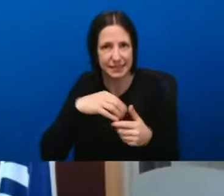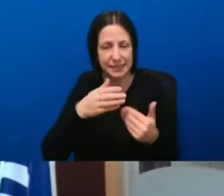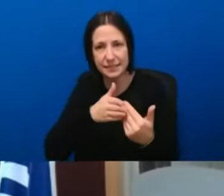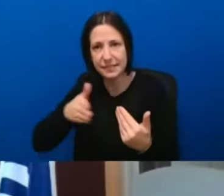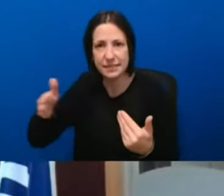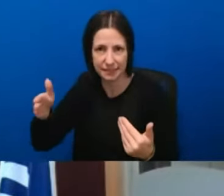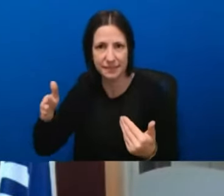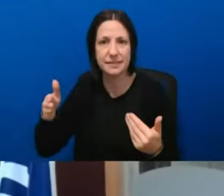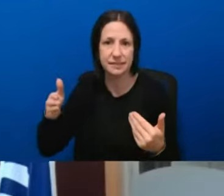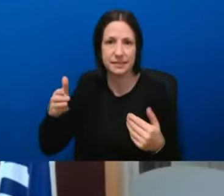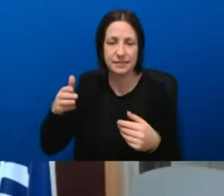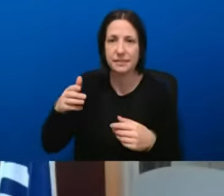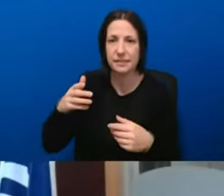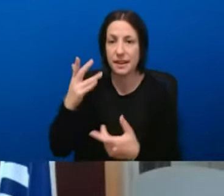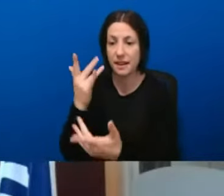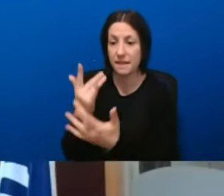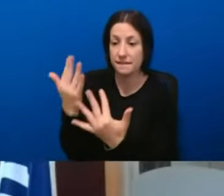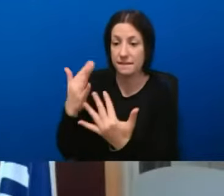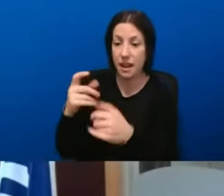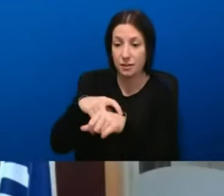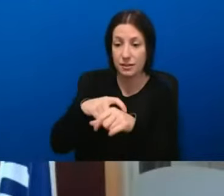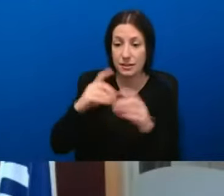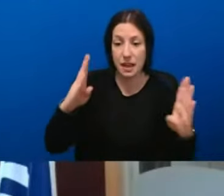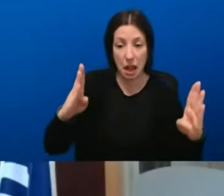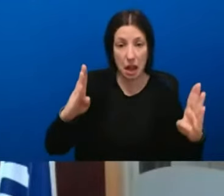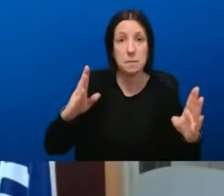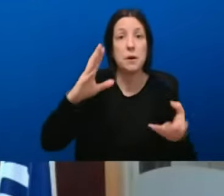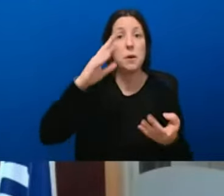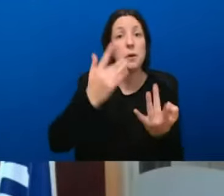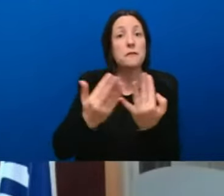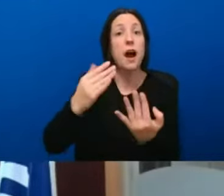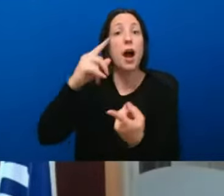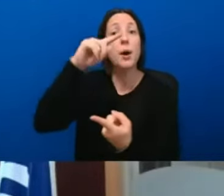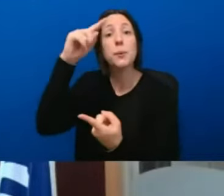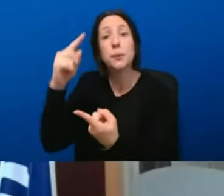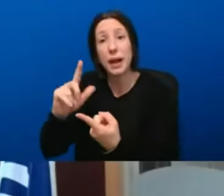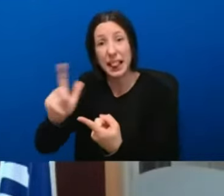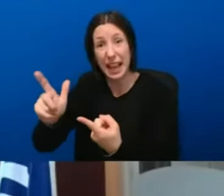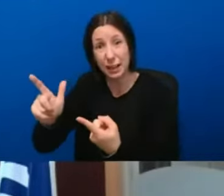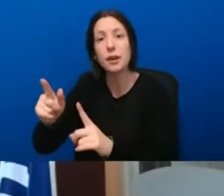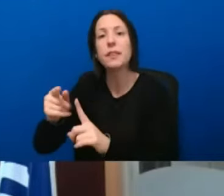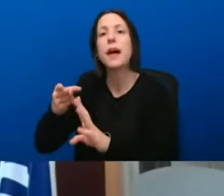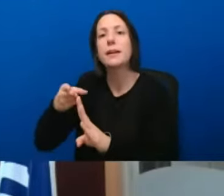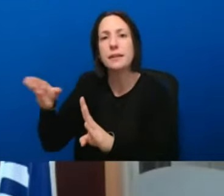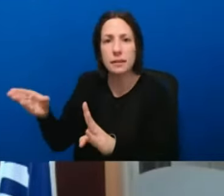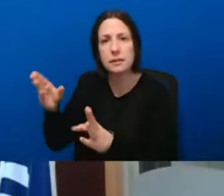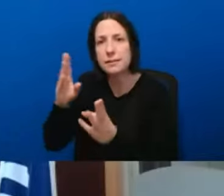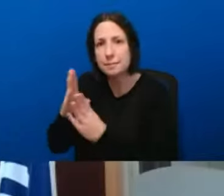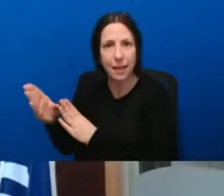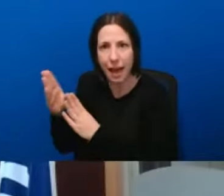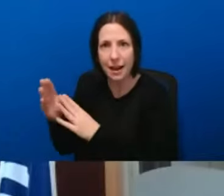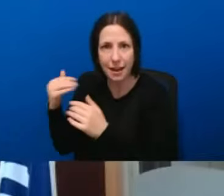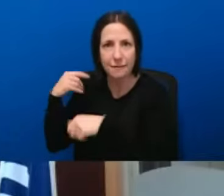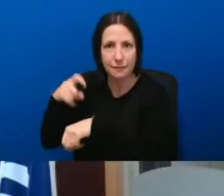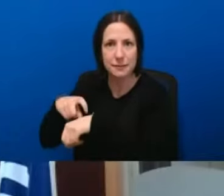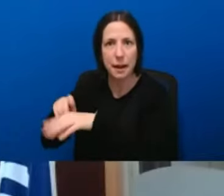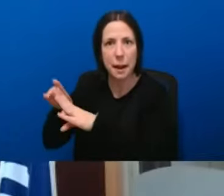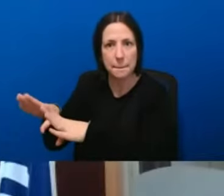into the non-response months of fire season, which we're not there yet. I just stress that again, we're not there yet.